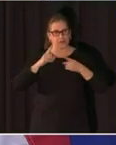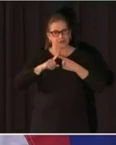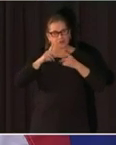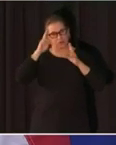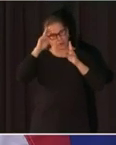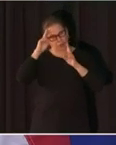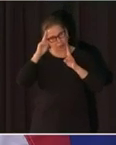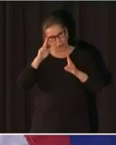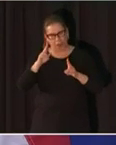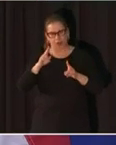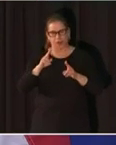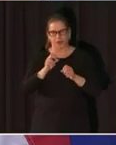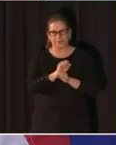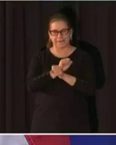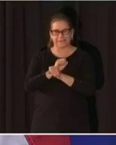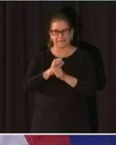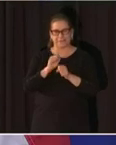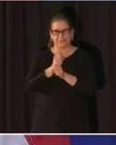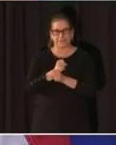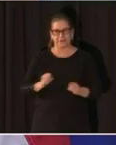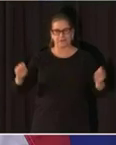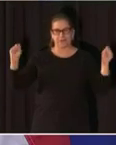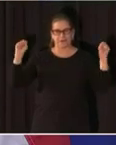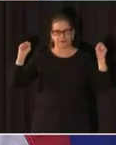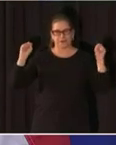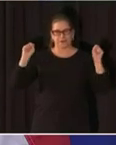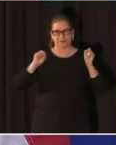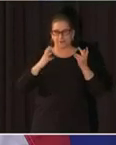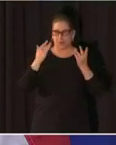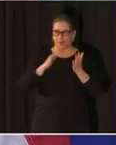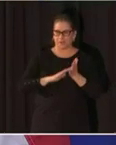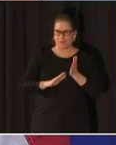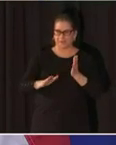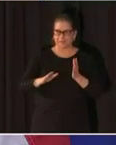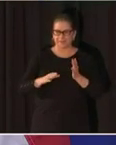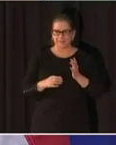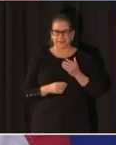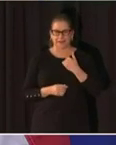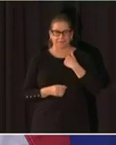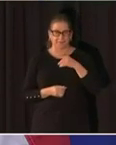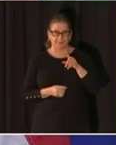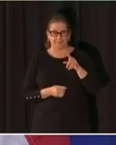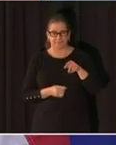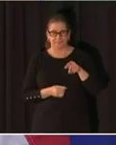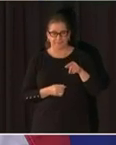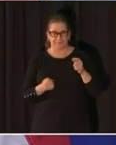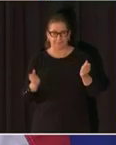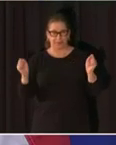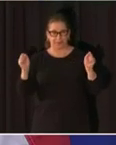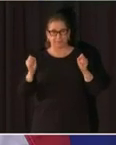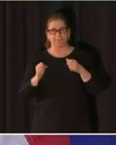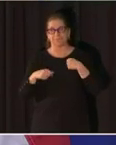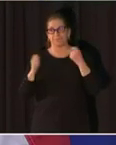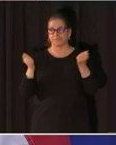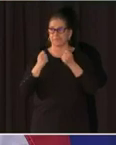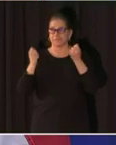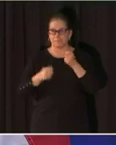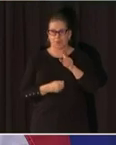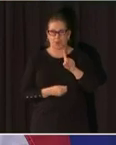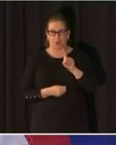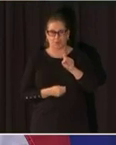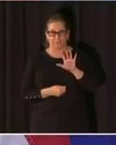16, 2020, it marks the 158th anniversary of the Compensated Emancipation